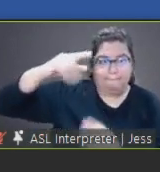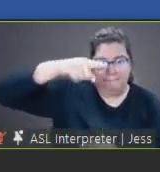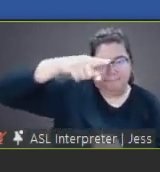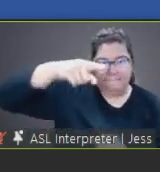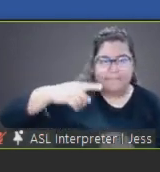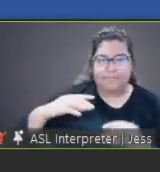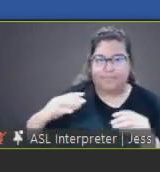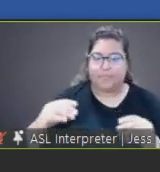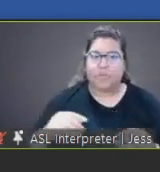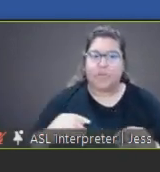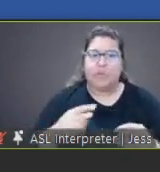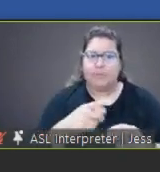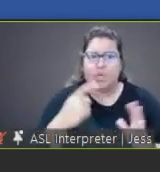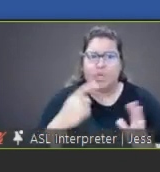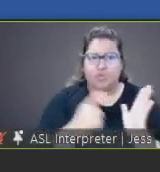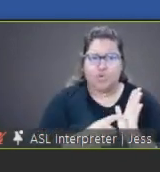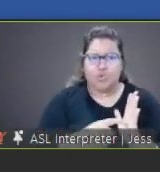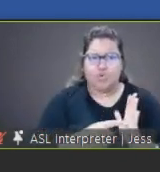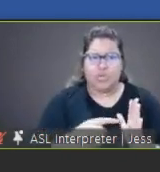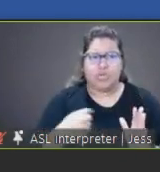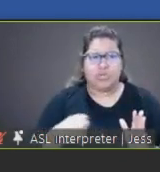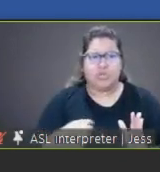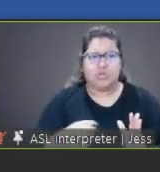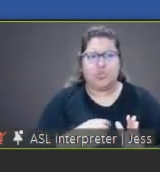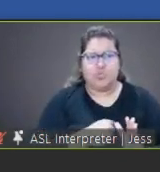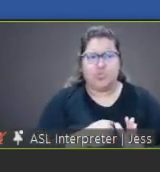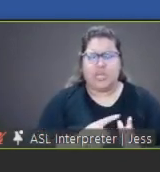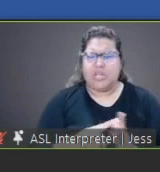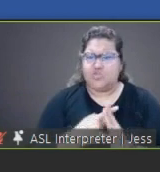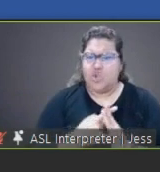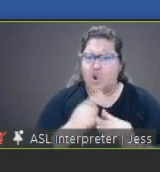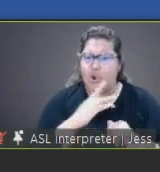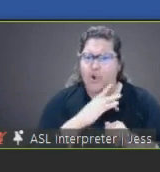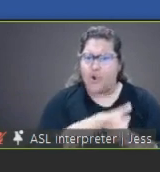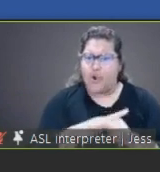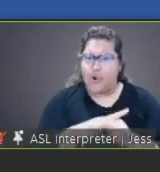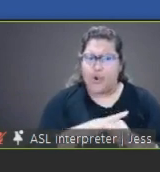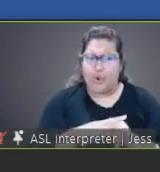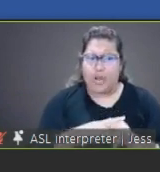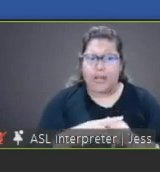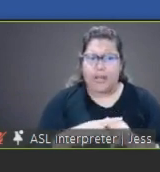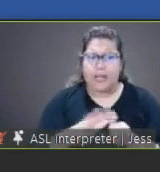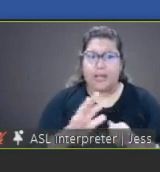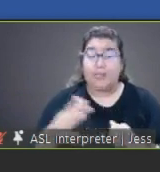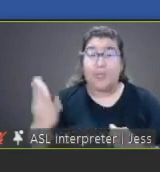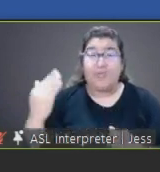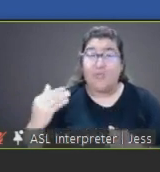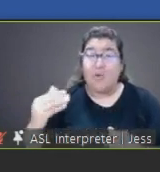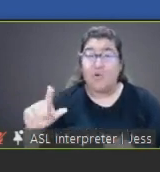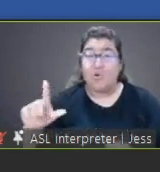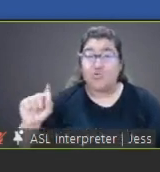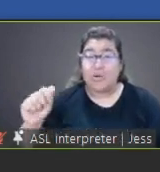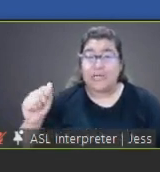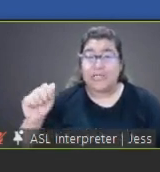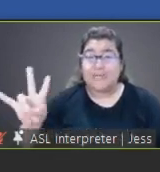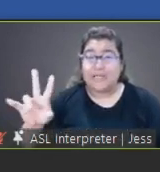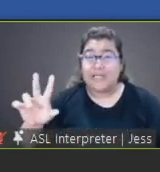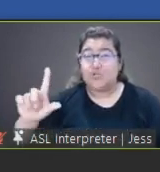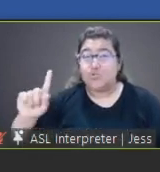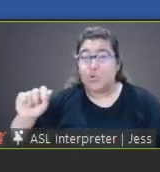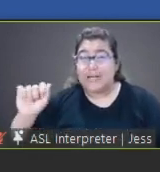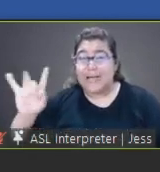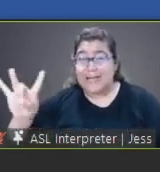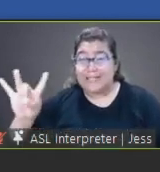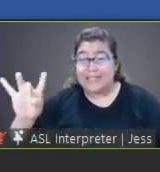that we are actually now ahead of our most severe season on record, which is that 2017-2018 influenza